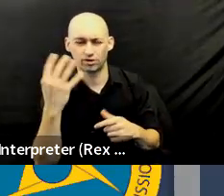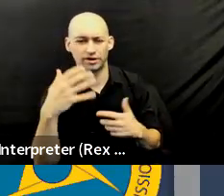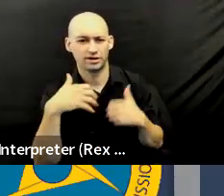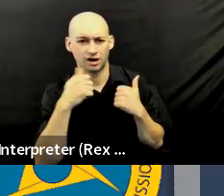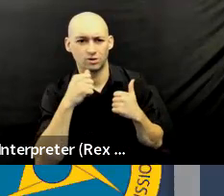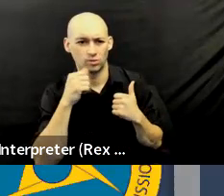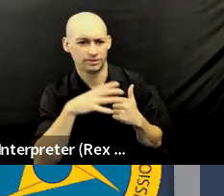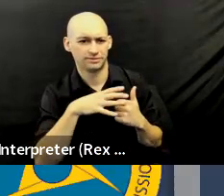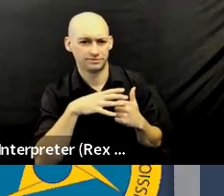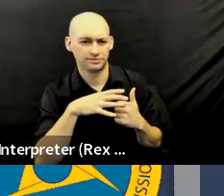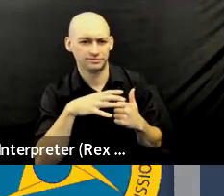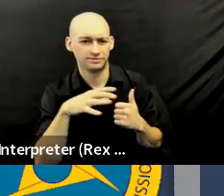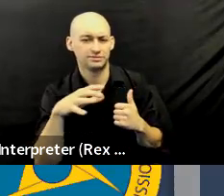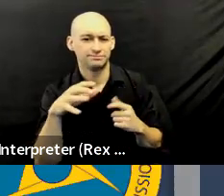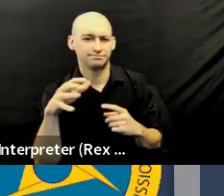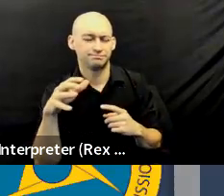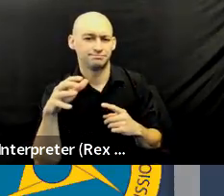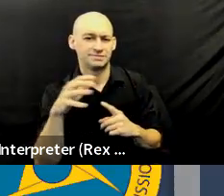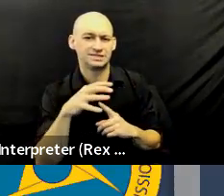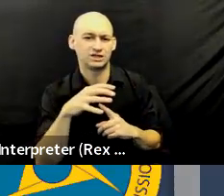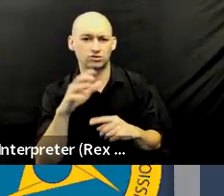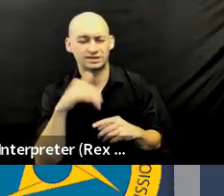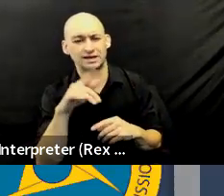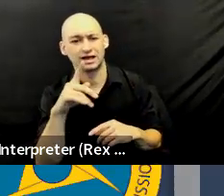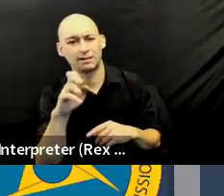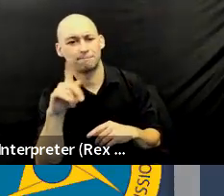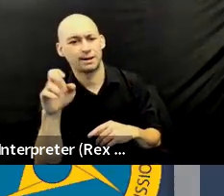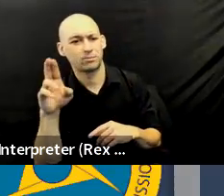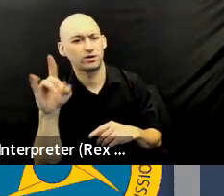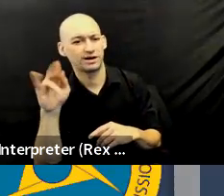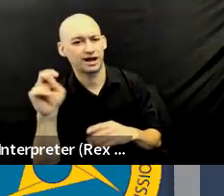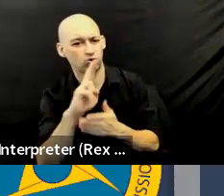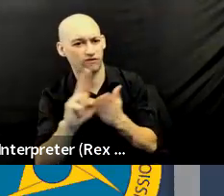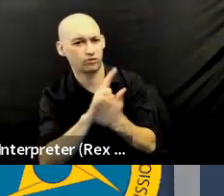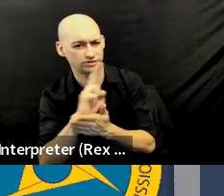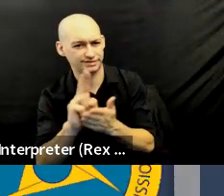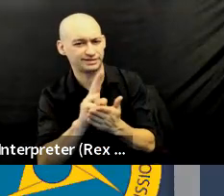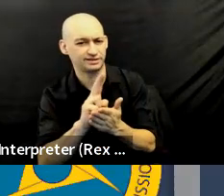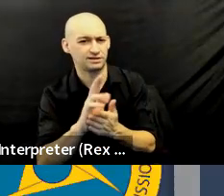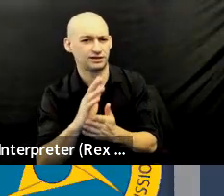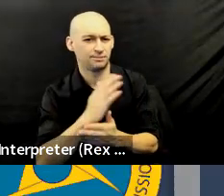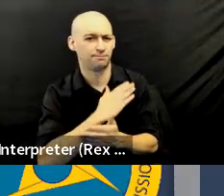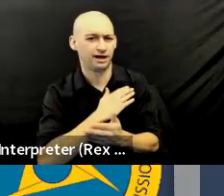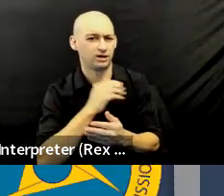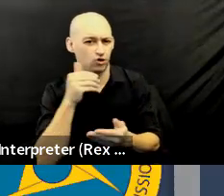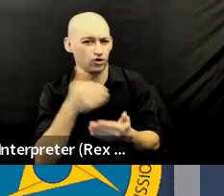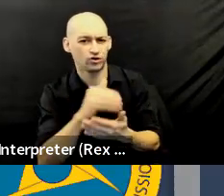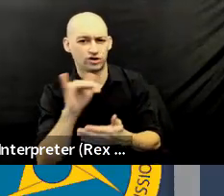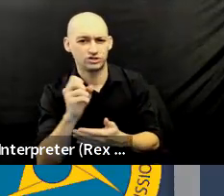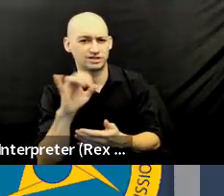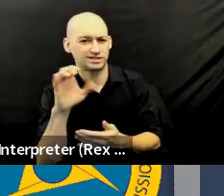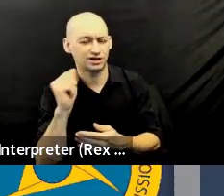women, seniors at Pepperdine University, where my daughter Jessica has just started her college career as